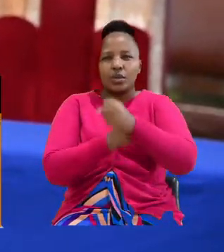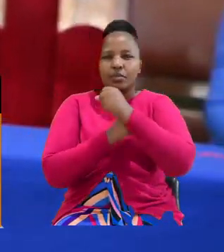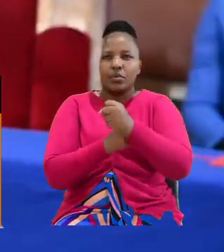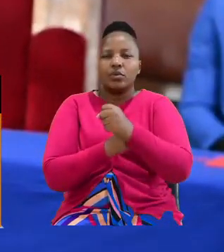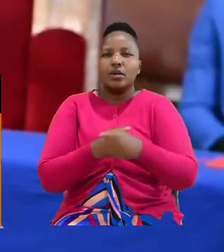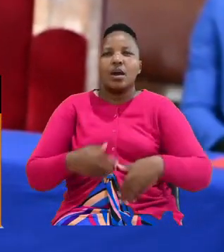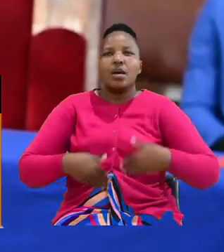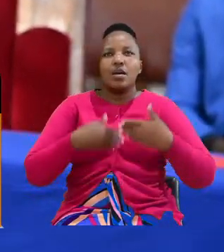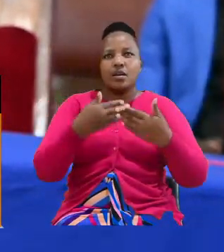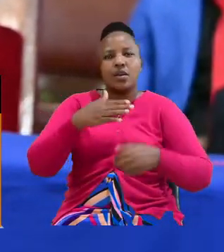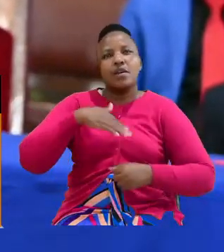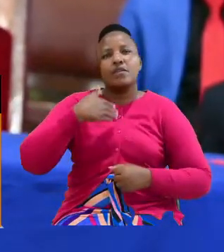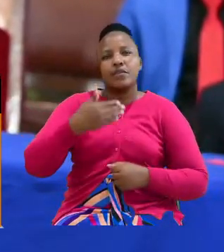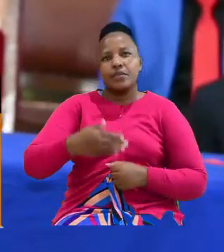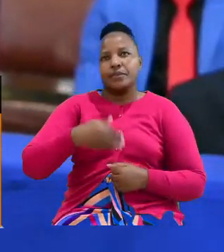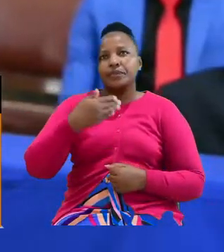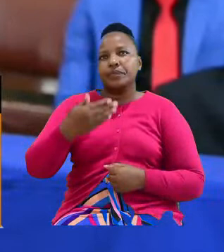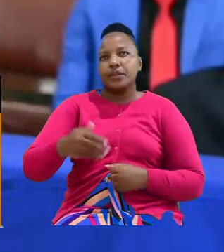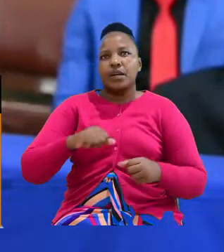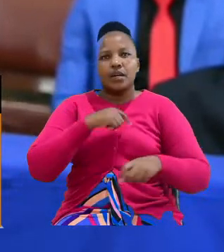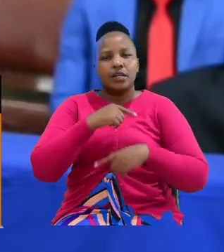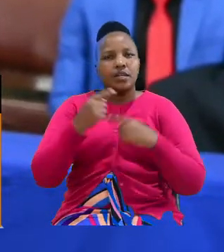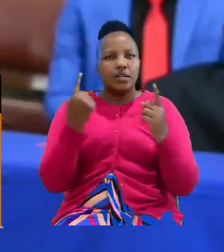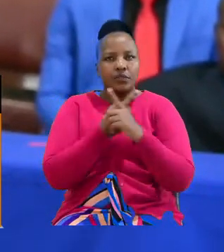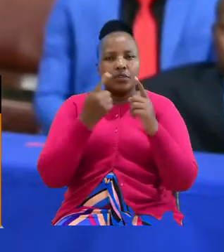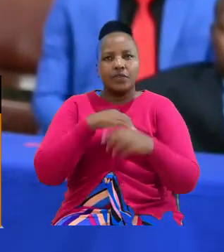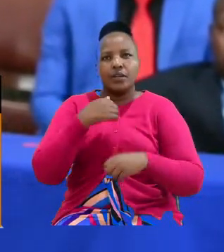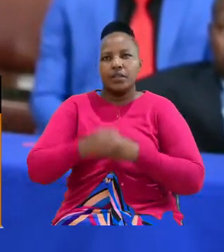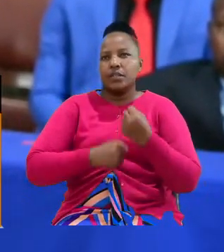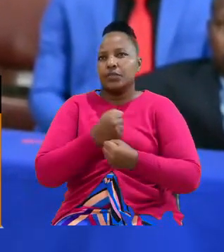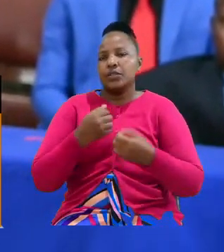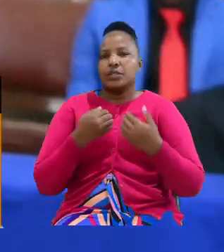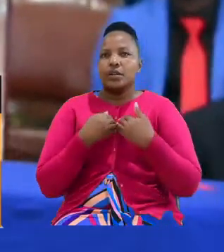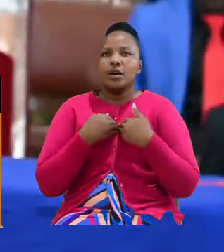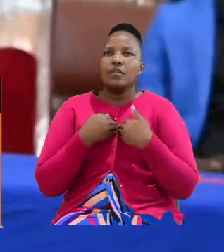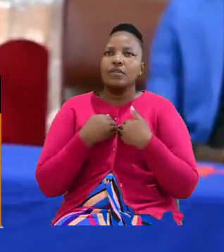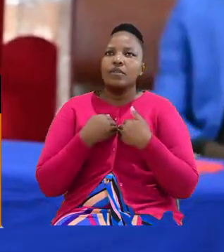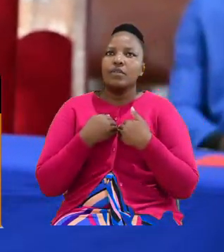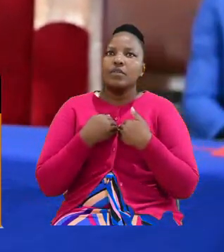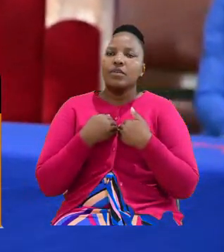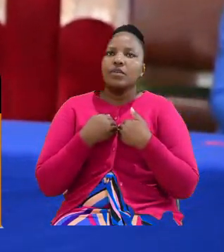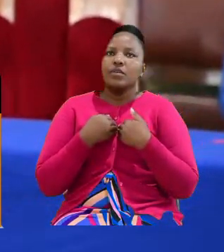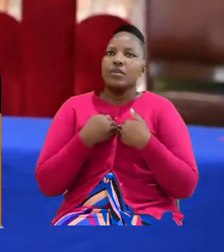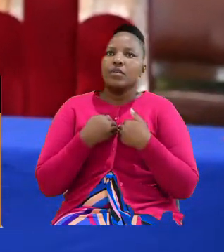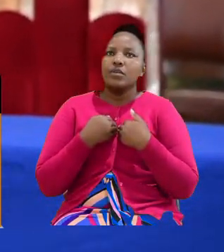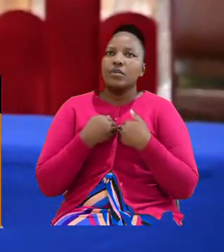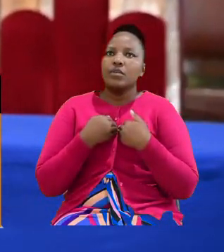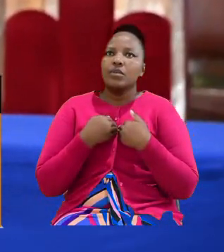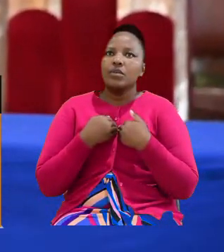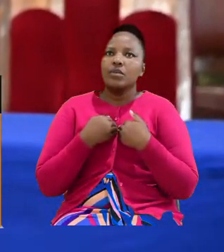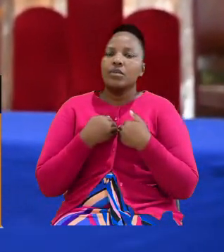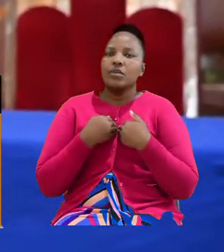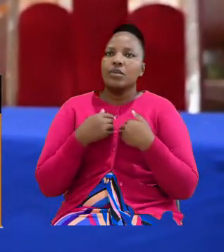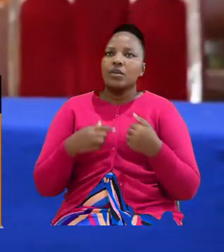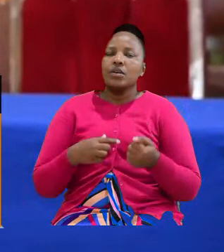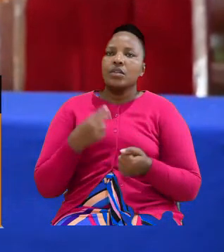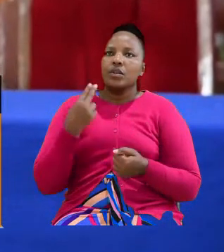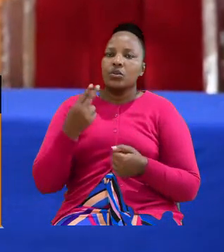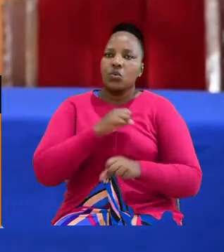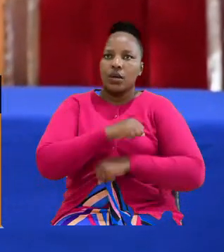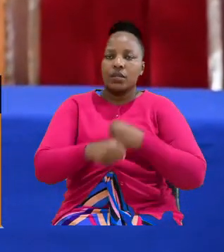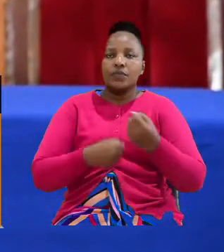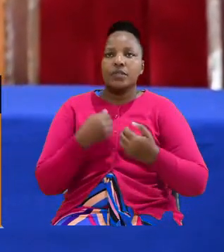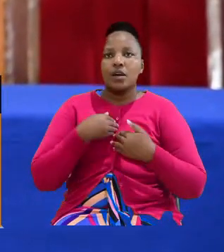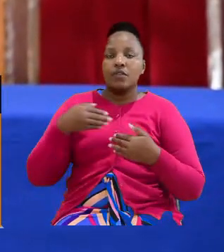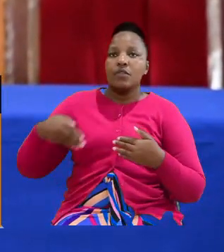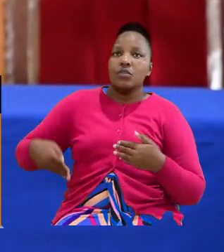us for the activities ambazo tumekuwa nazo. To re-emphasize on the two activities, we are